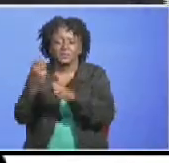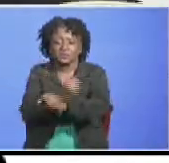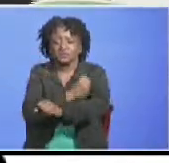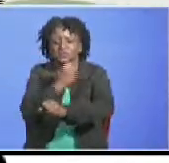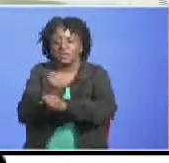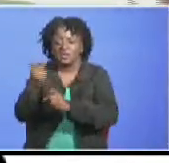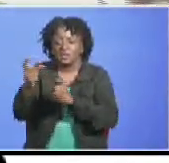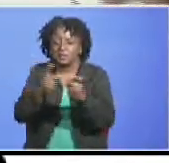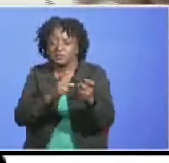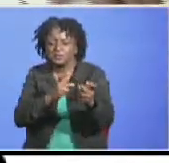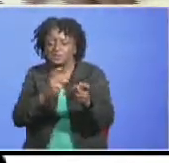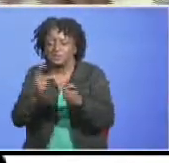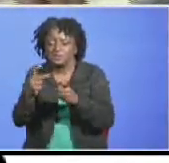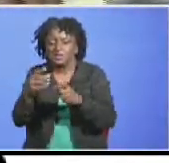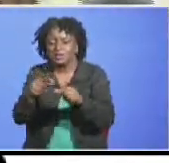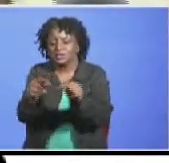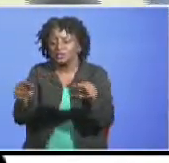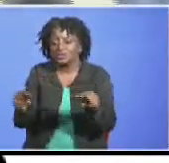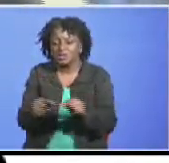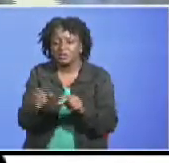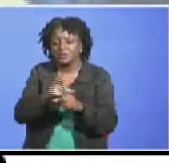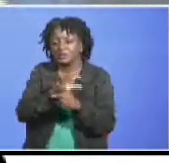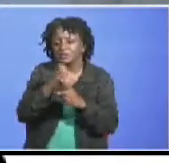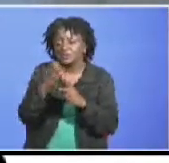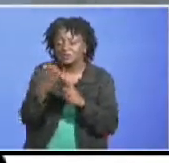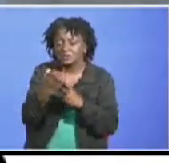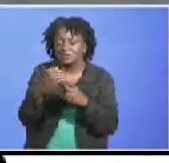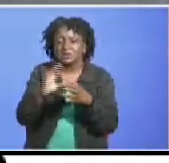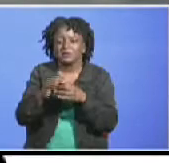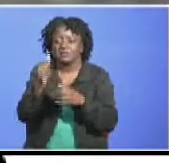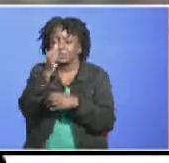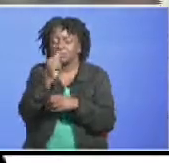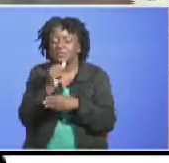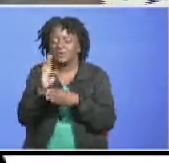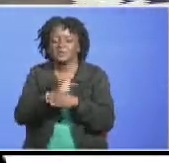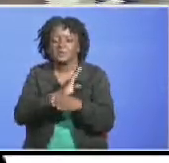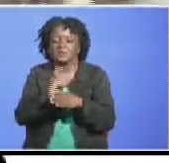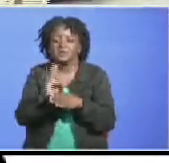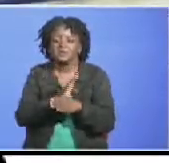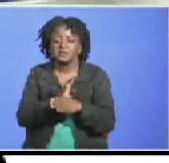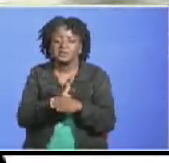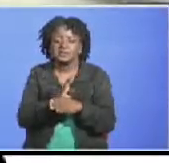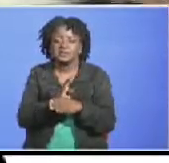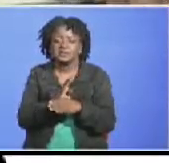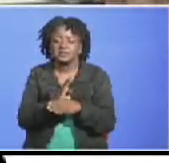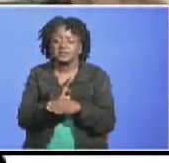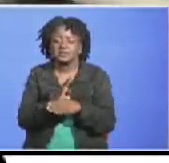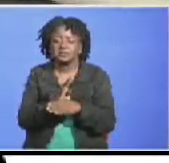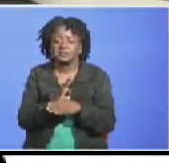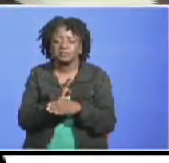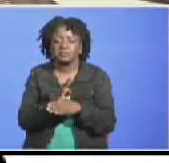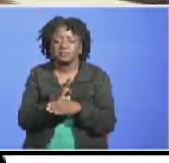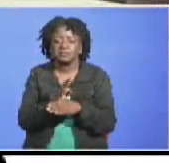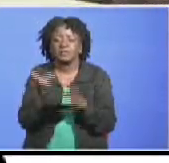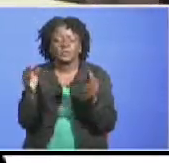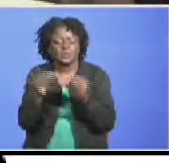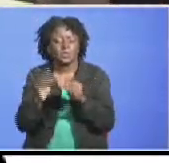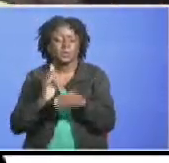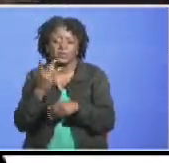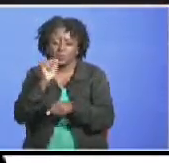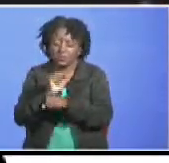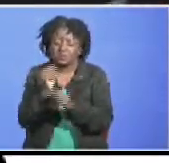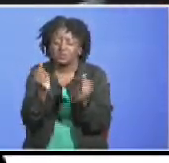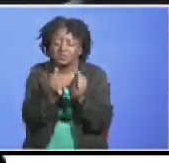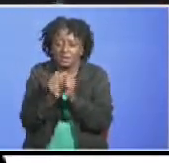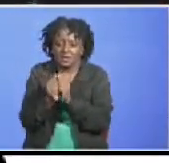board, and the general state of the private sector. Dr. Alan Wright, country economist with the IDB, says the more we work